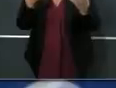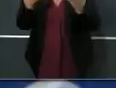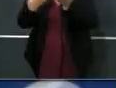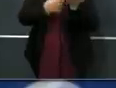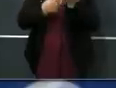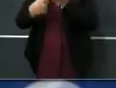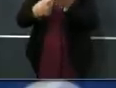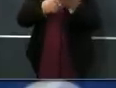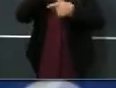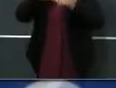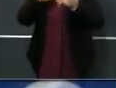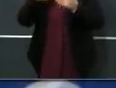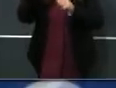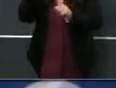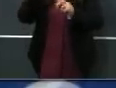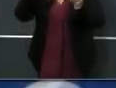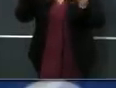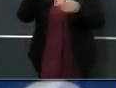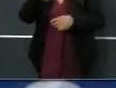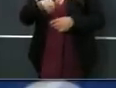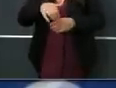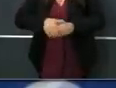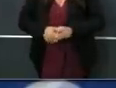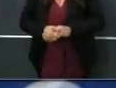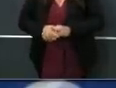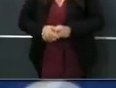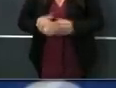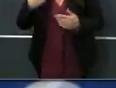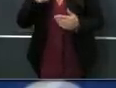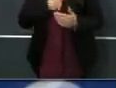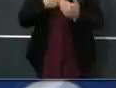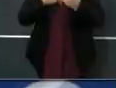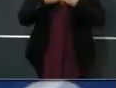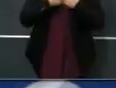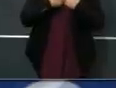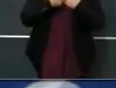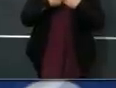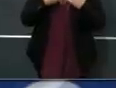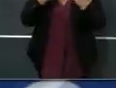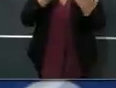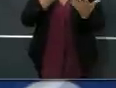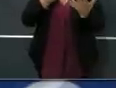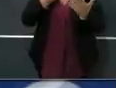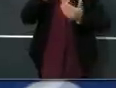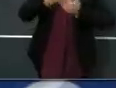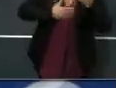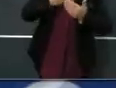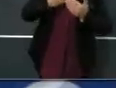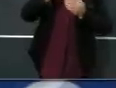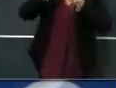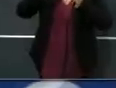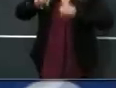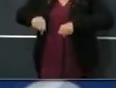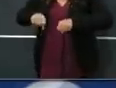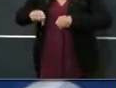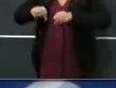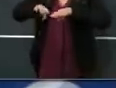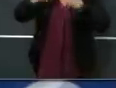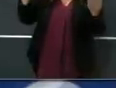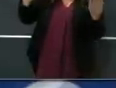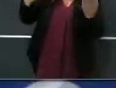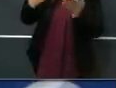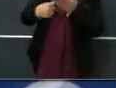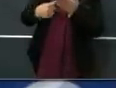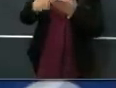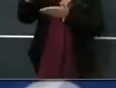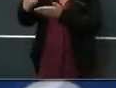coming in. And we have a process to adjudicate those and to begin to dialogue with